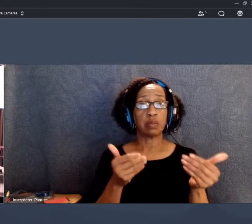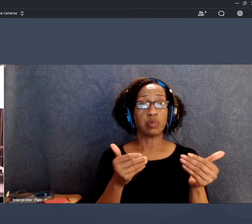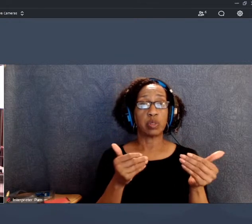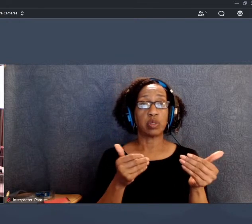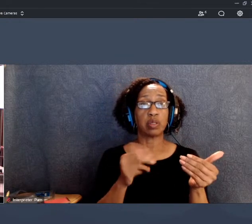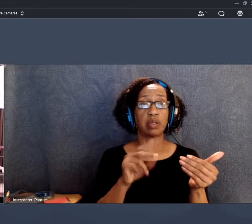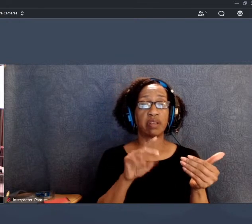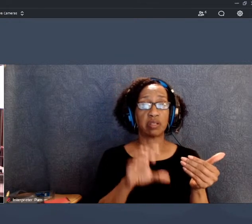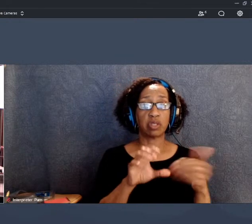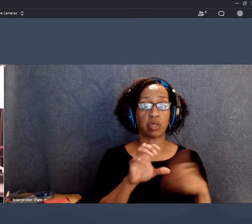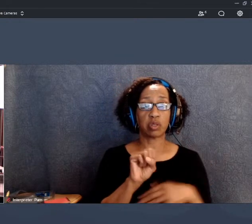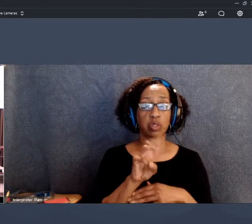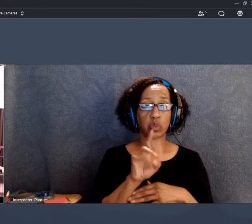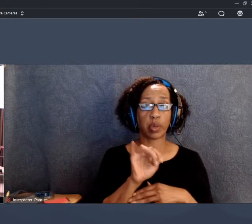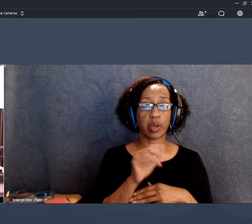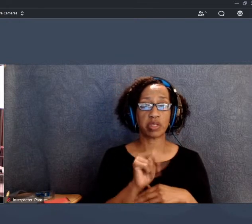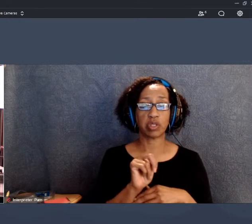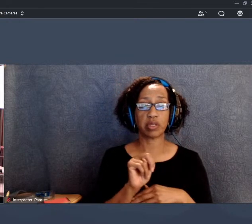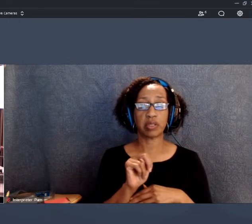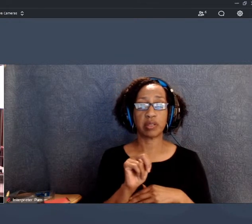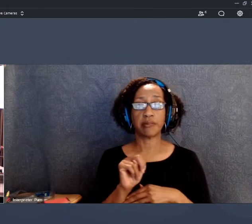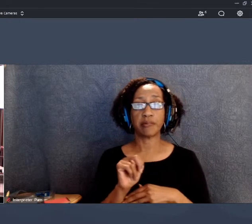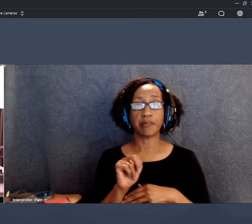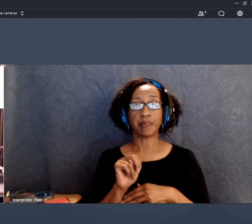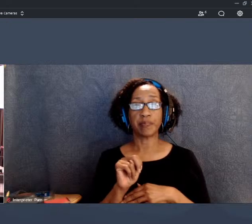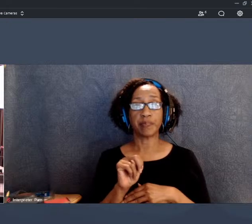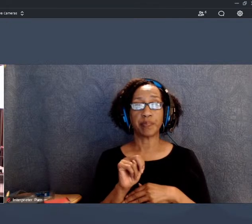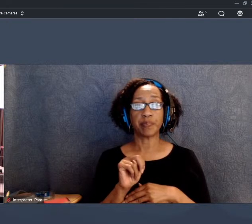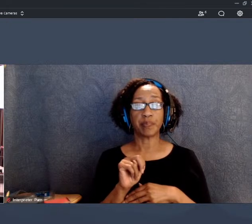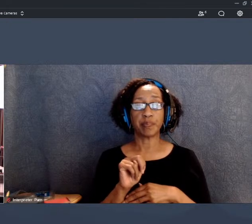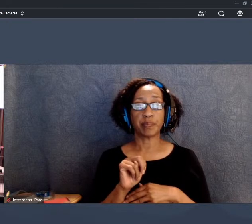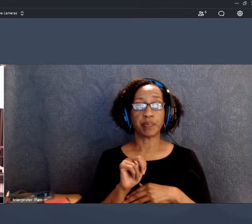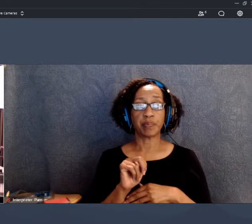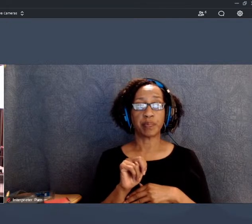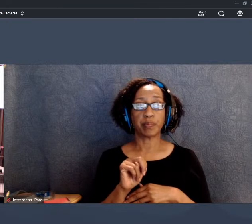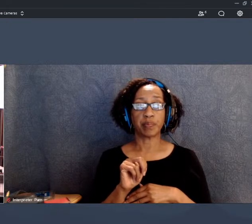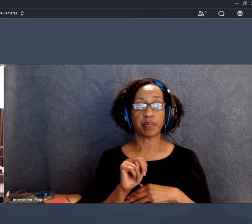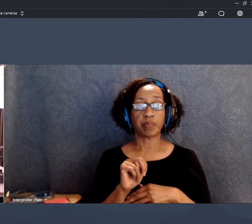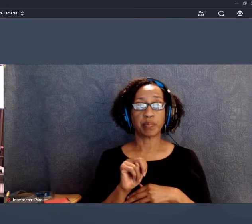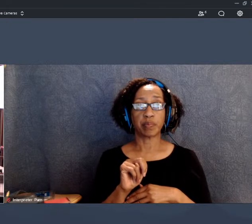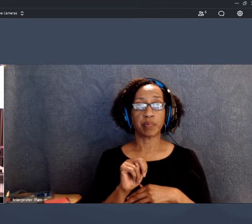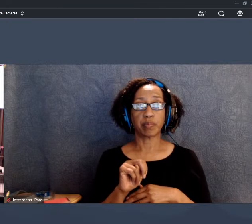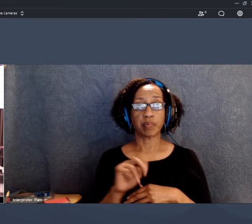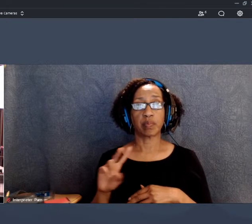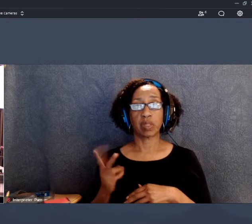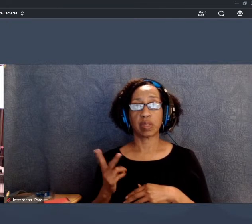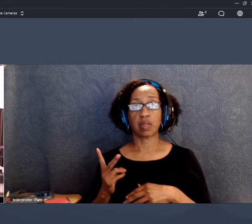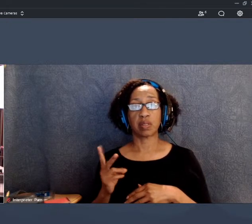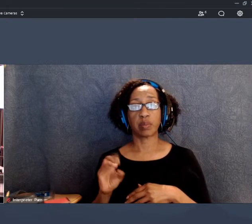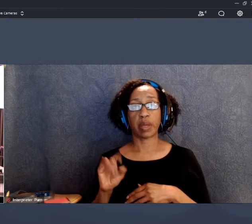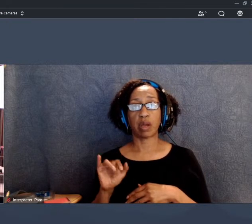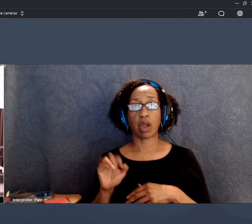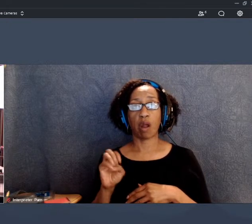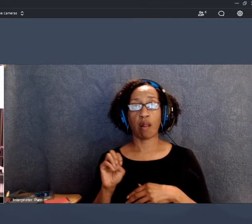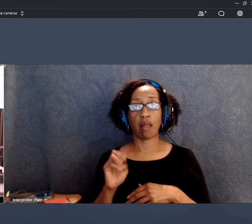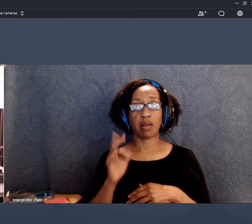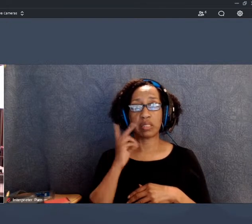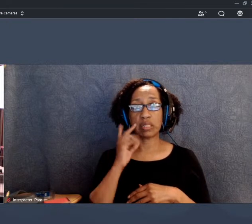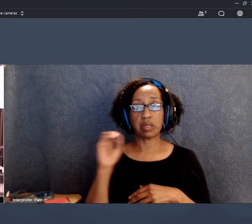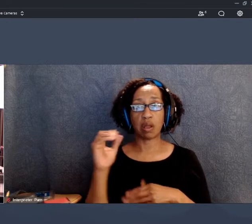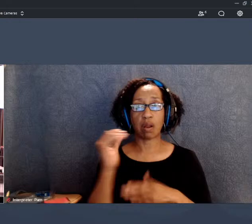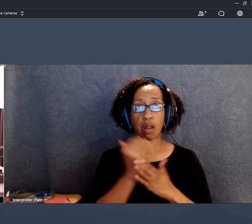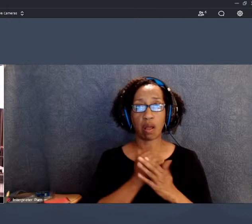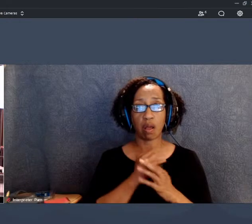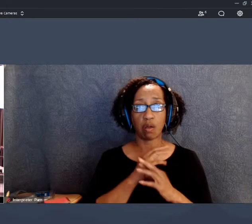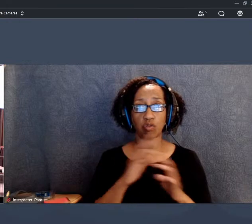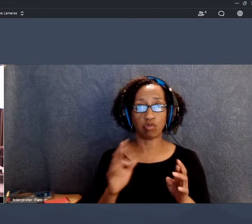Lady Swearingen digitally. Been moved by Council Lady Swearingen, second by Councilman Carlisle. Seeing the members of the Chair seem ready to vote in the same